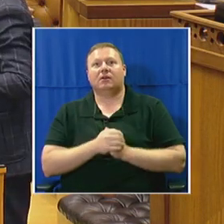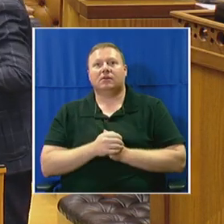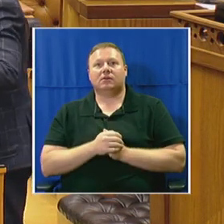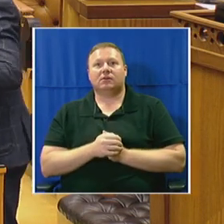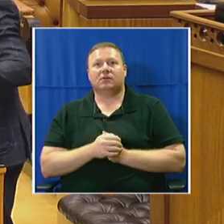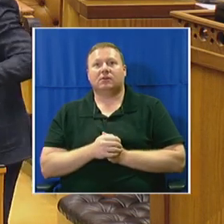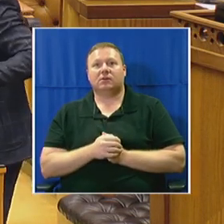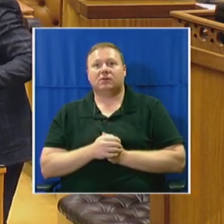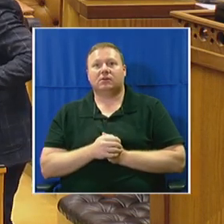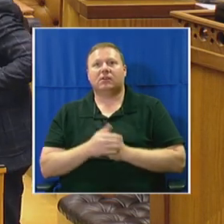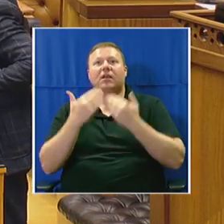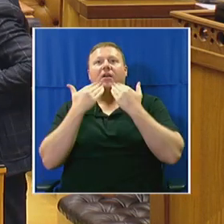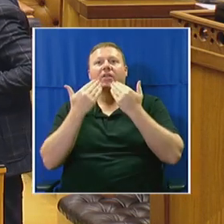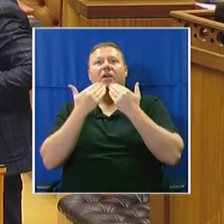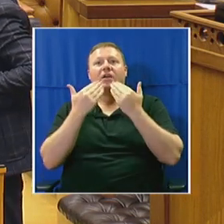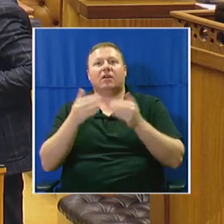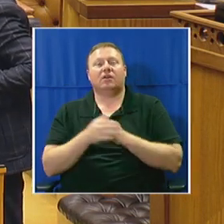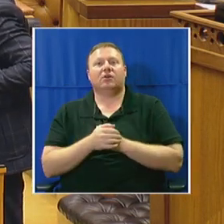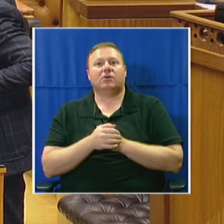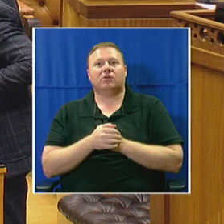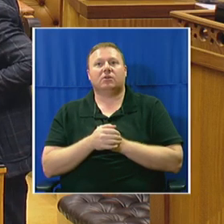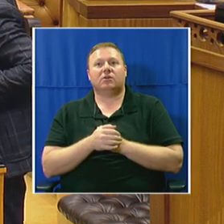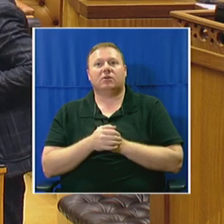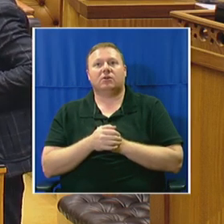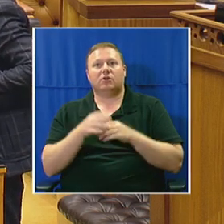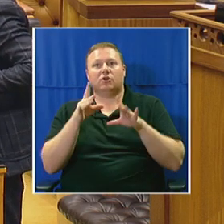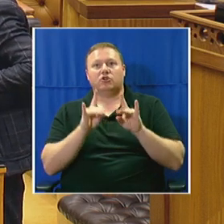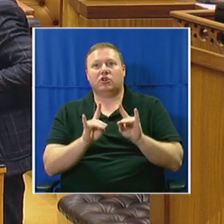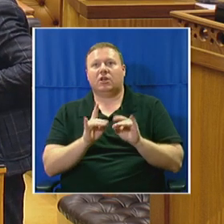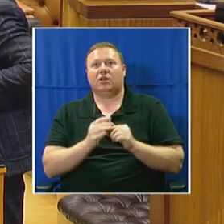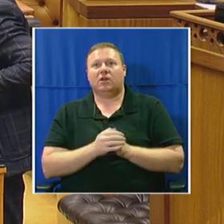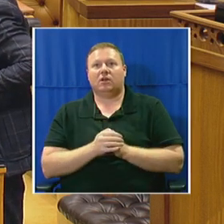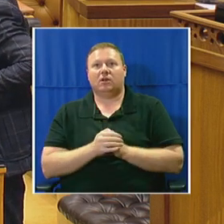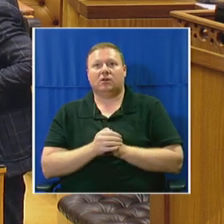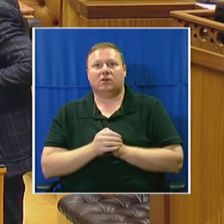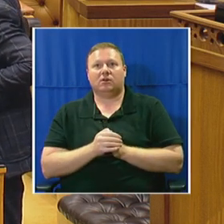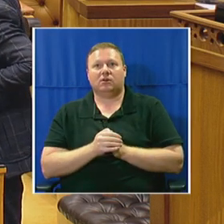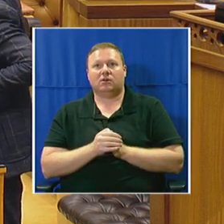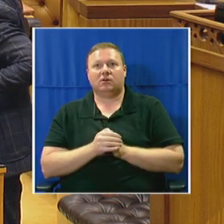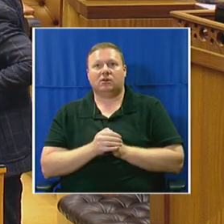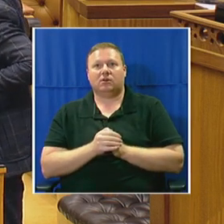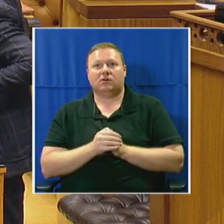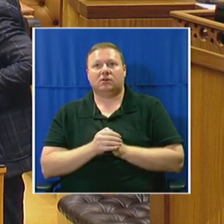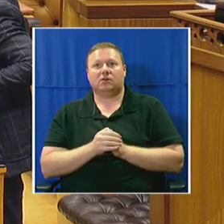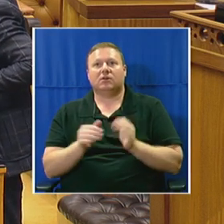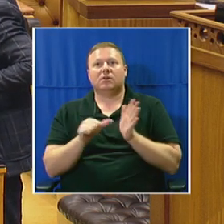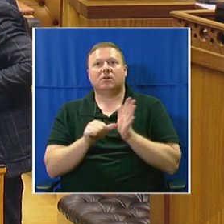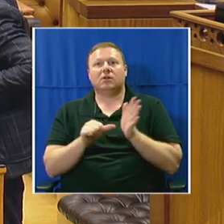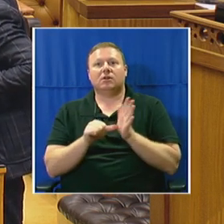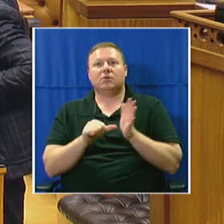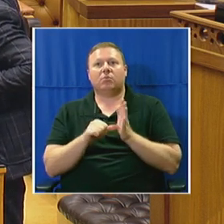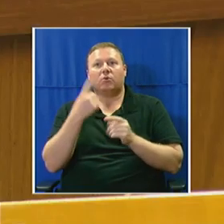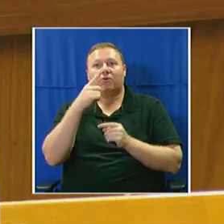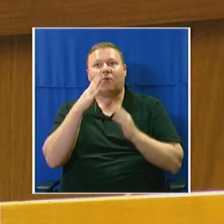restored to the office of the special director of public prosecutions I thank you thank you honorable member